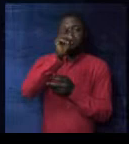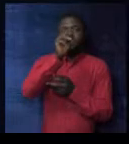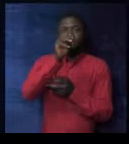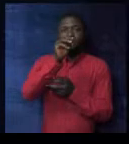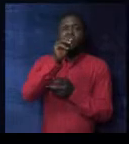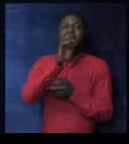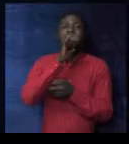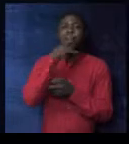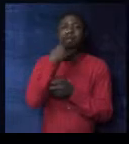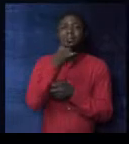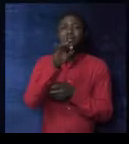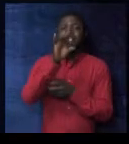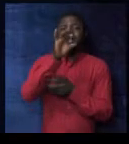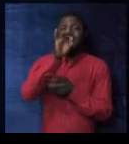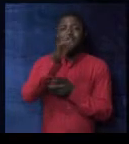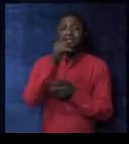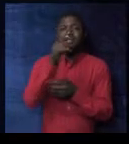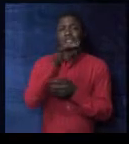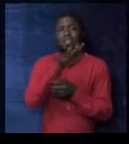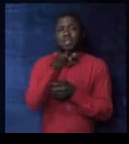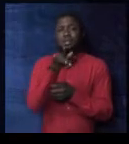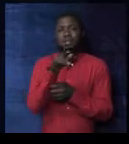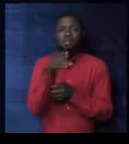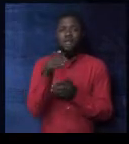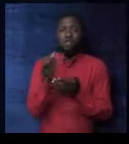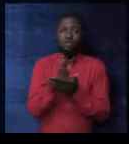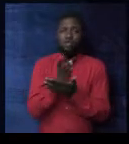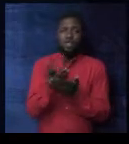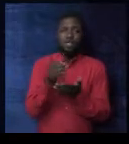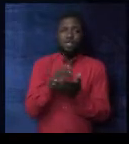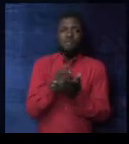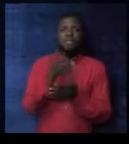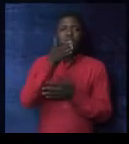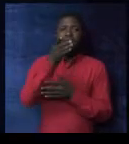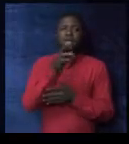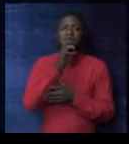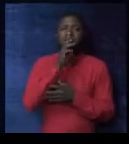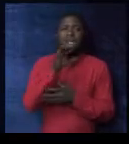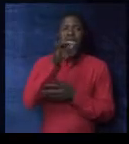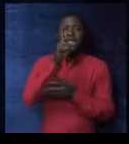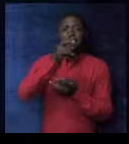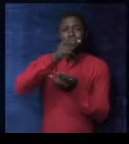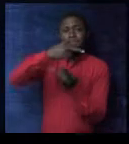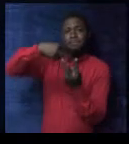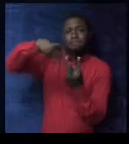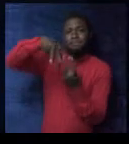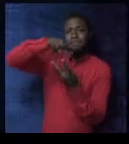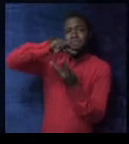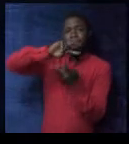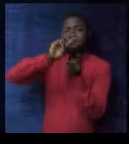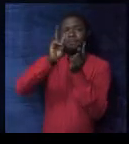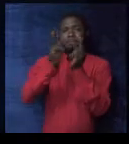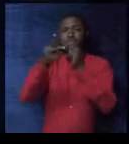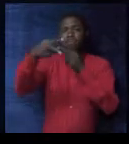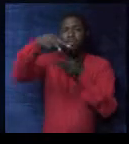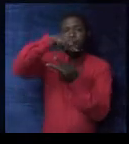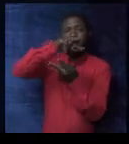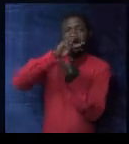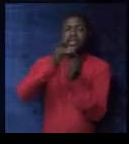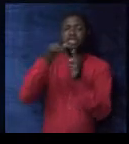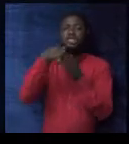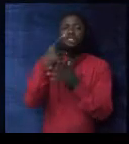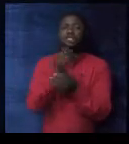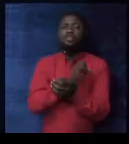begin each of the 8 planets. Let me sing the song again. There are 8 planets in the